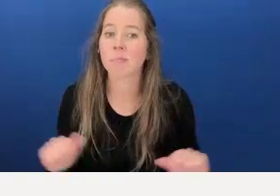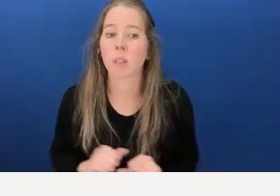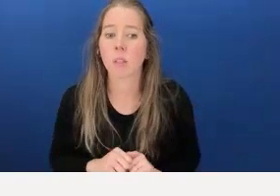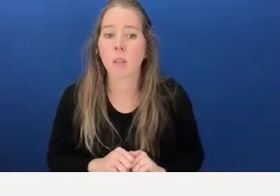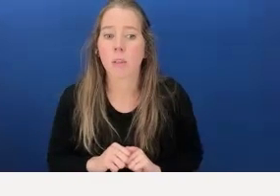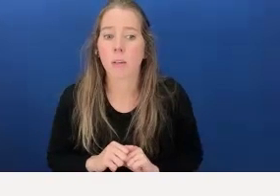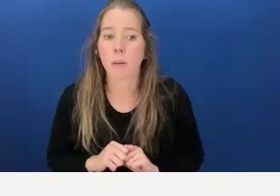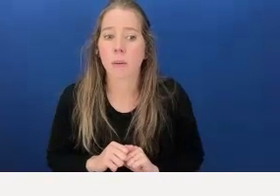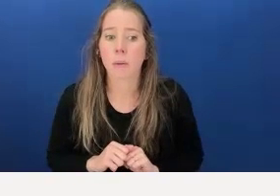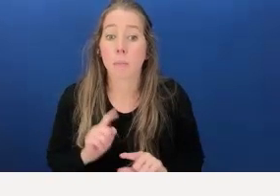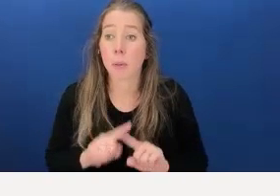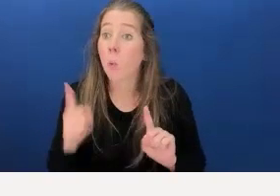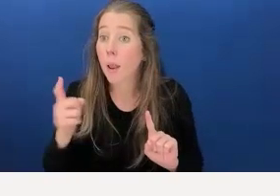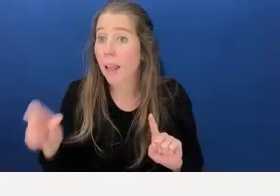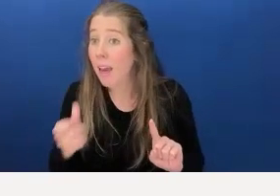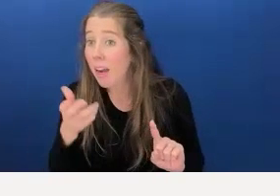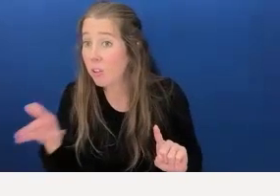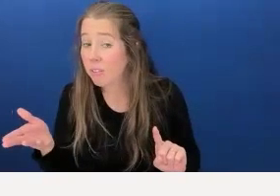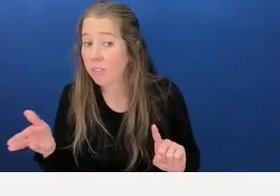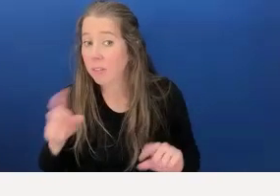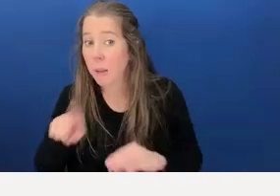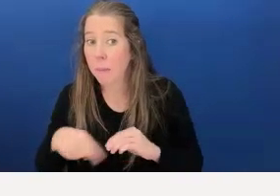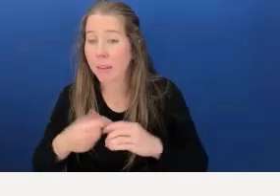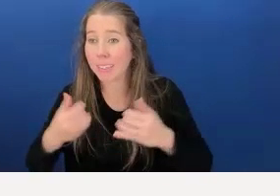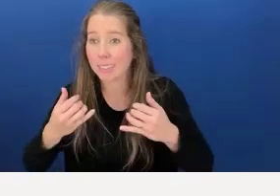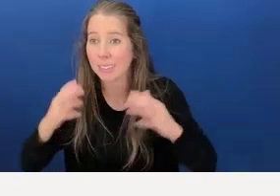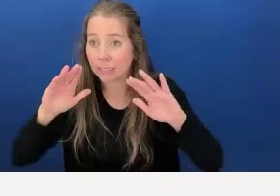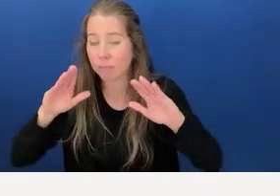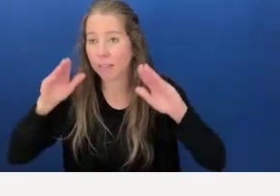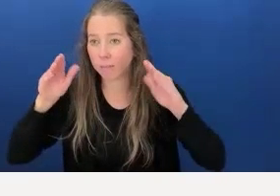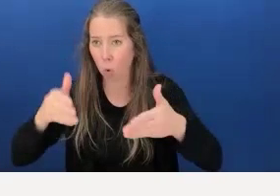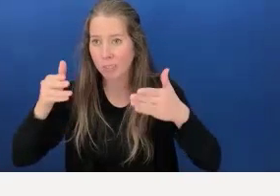but one of the other things is about staying focused on the screen.